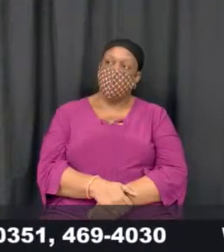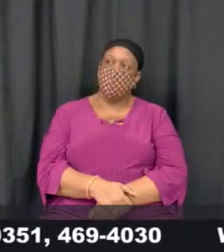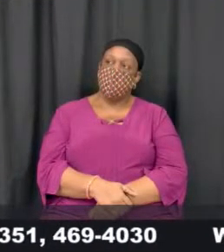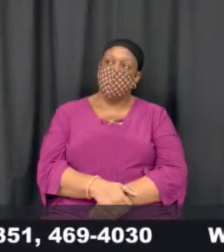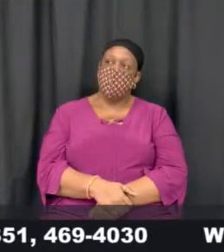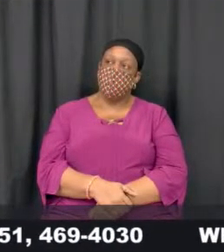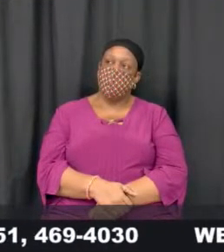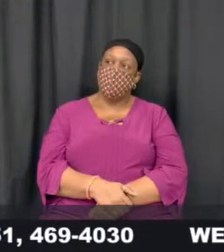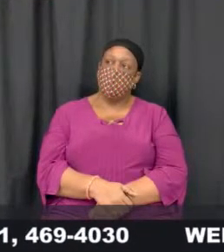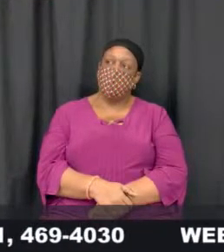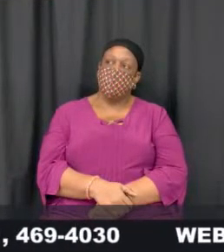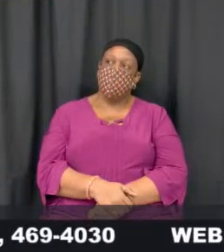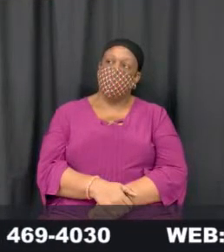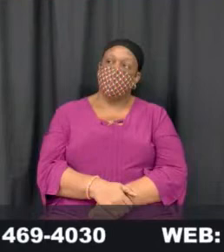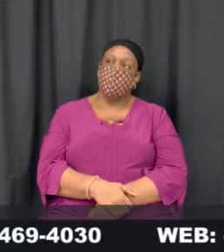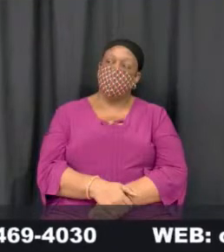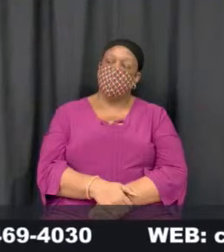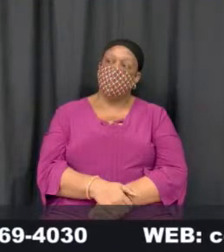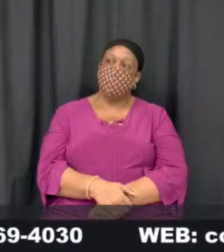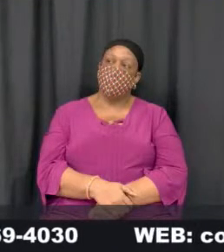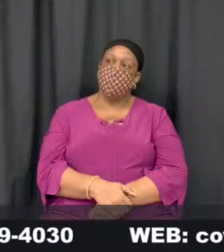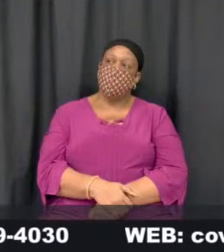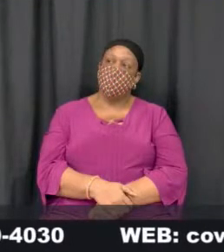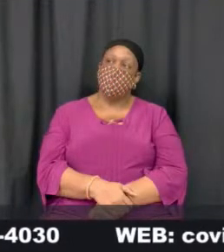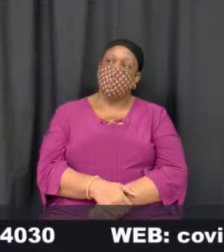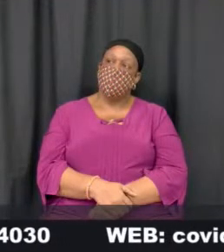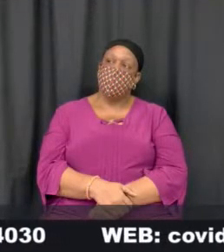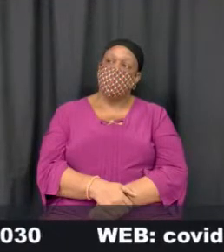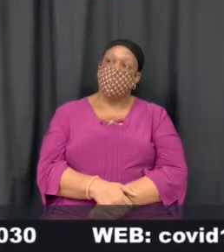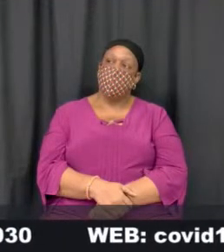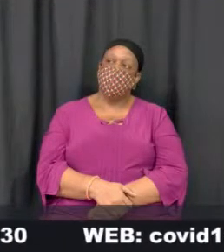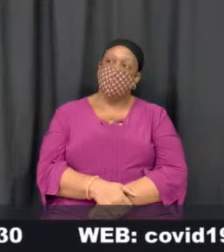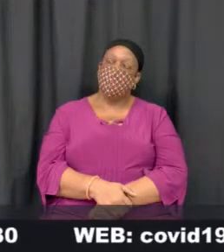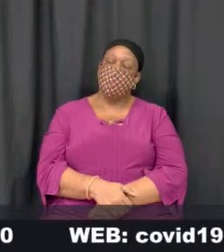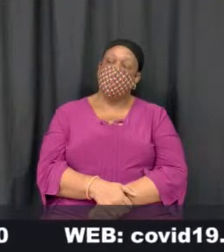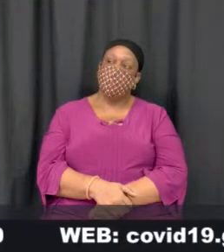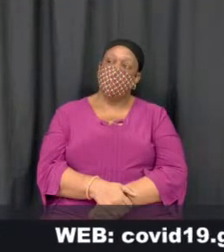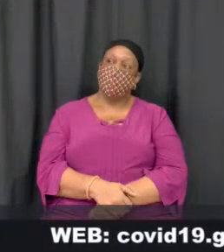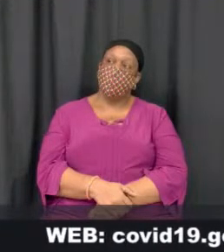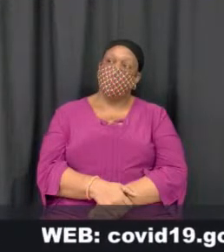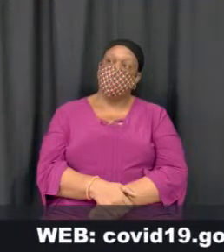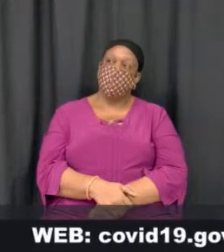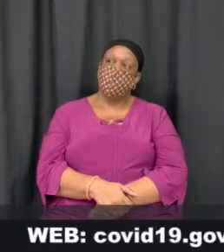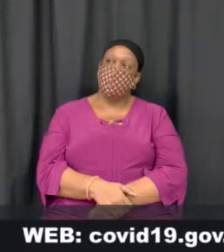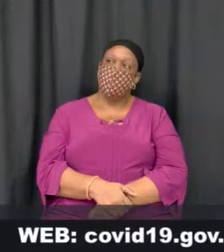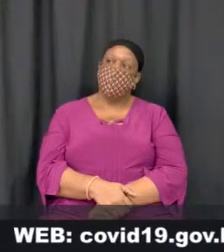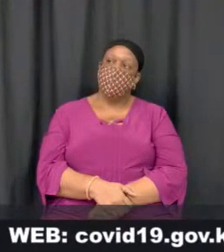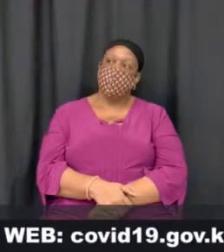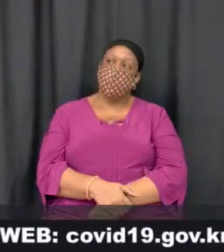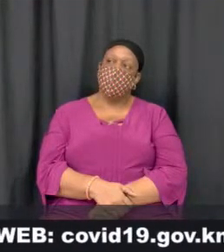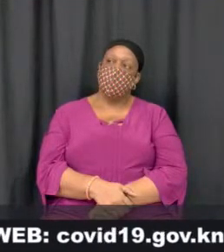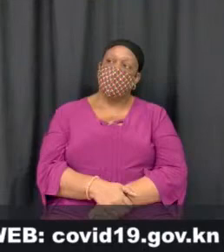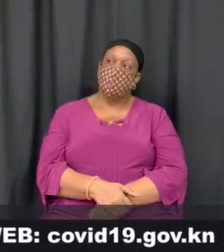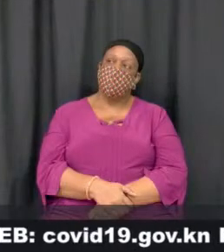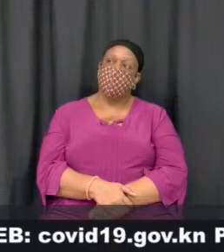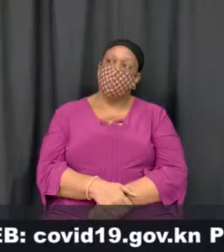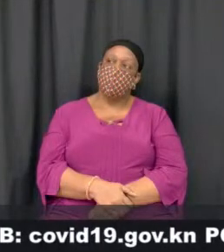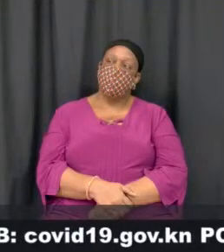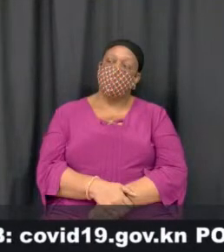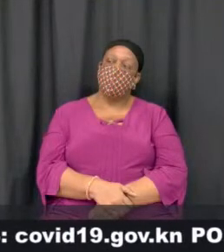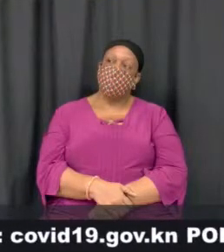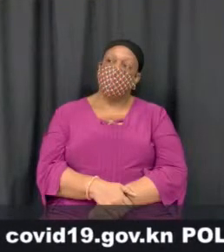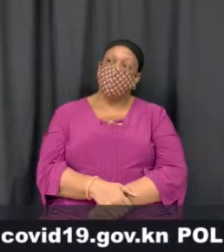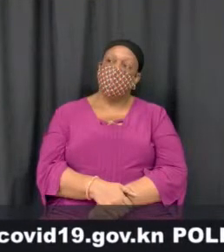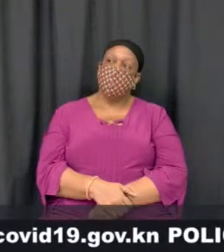parents or their guardians. And so if you have a family of 5 adults who are vaccinated and there is a child who is 14 who wants to